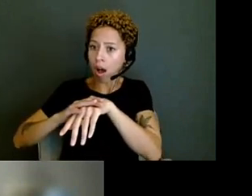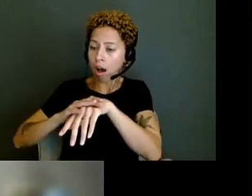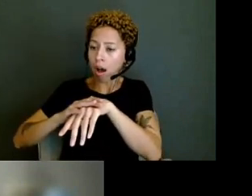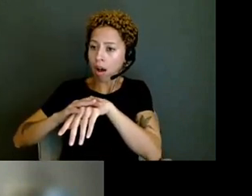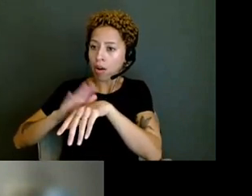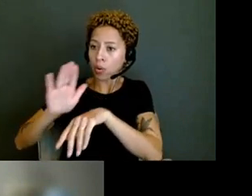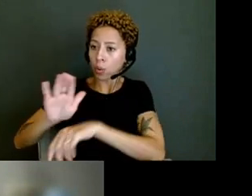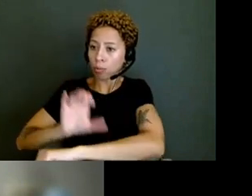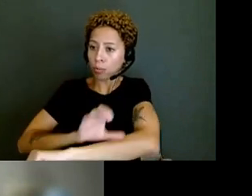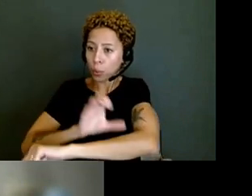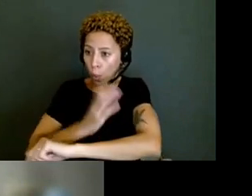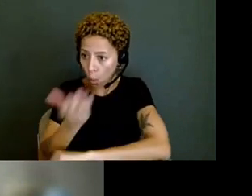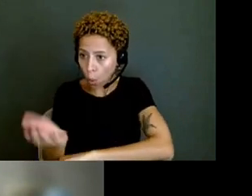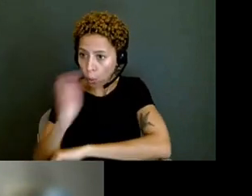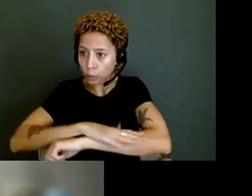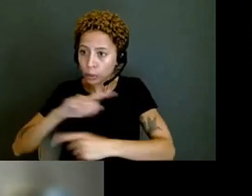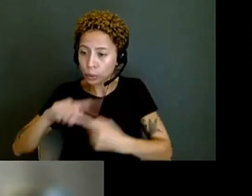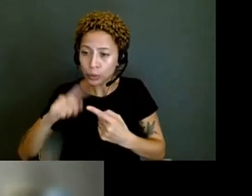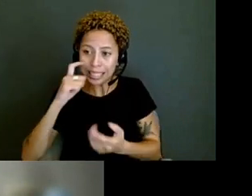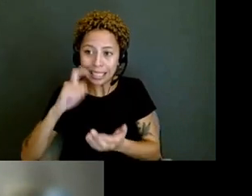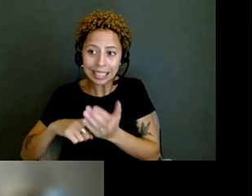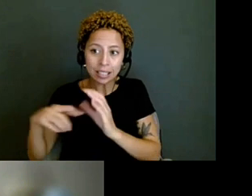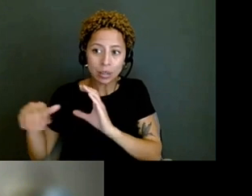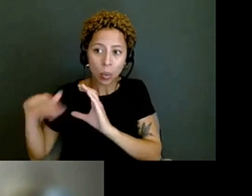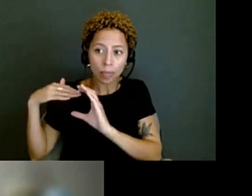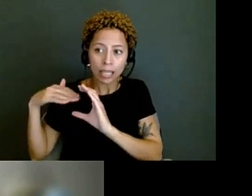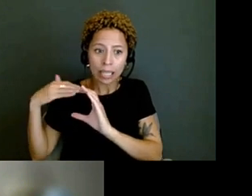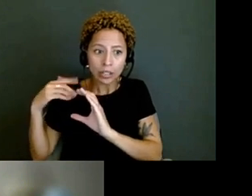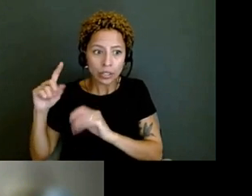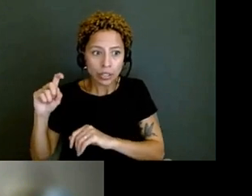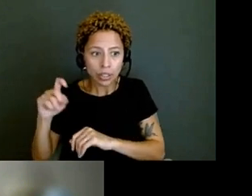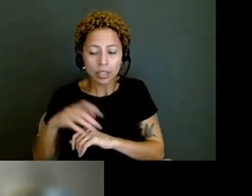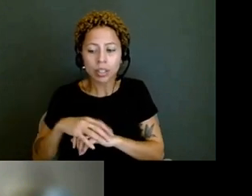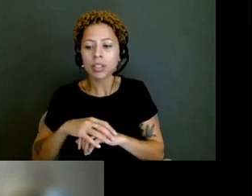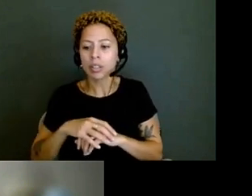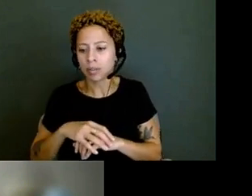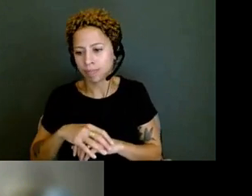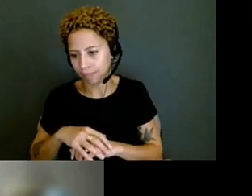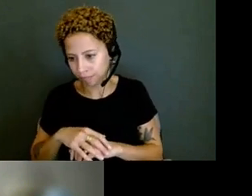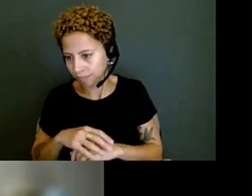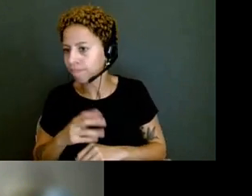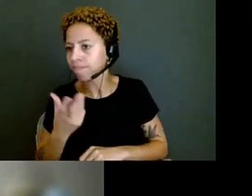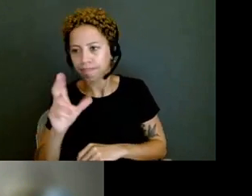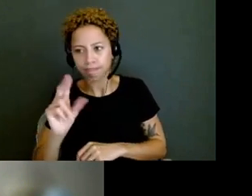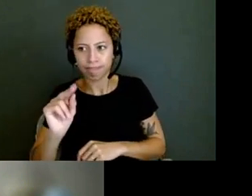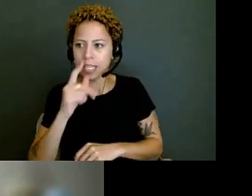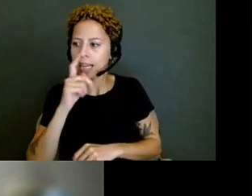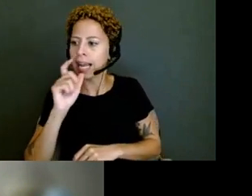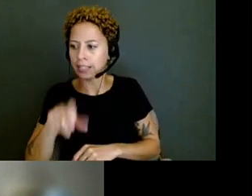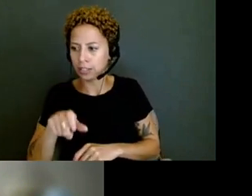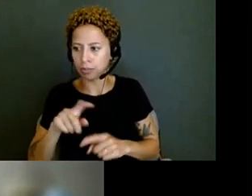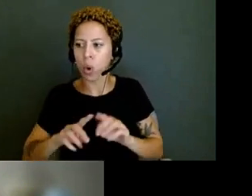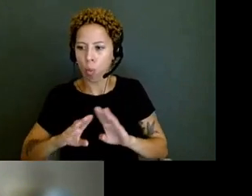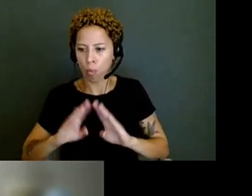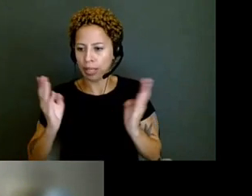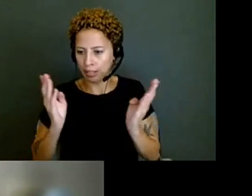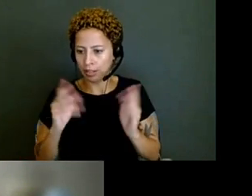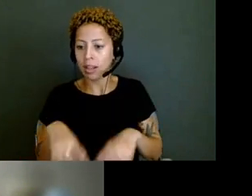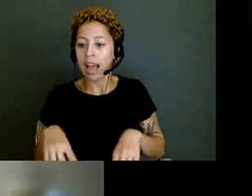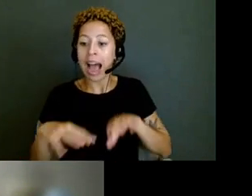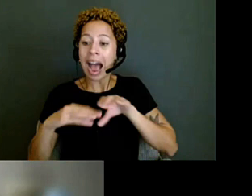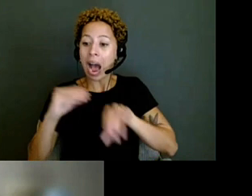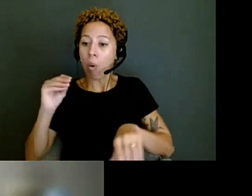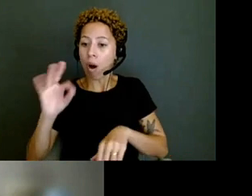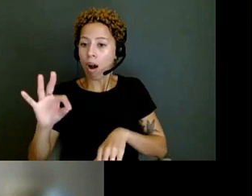notifications? No. So this is where we're talking about out of office messages, right? So new message notifications.